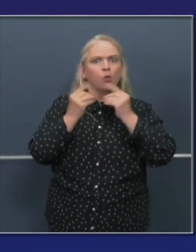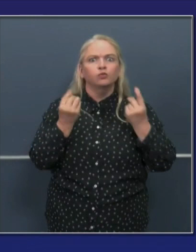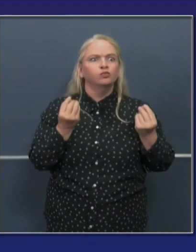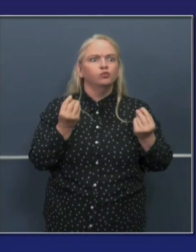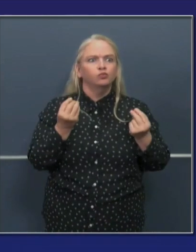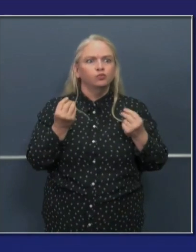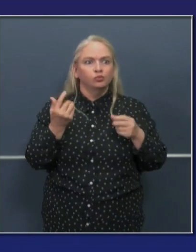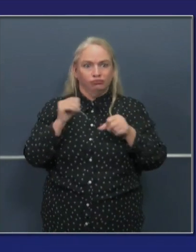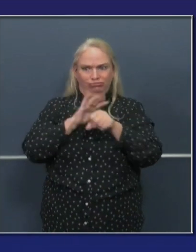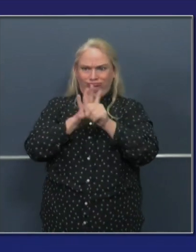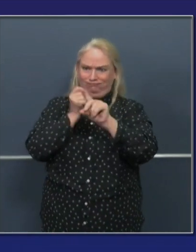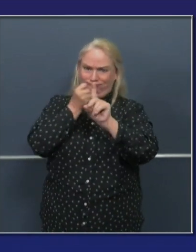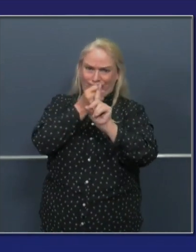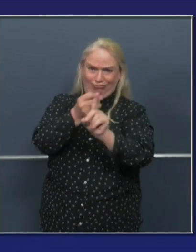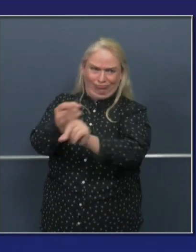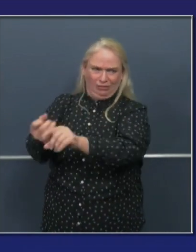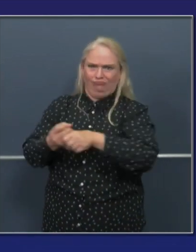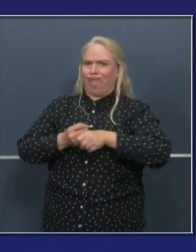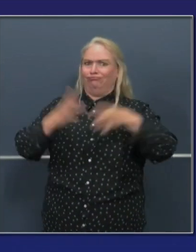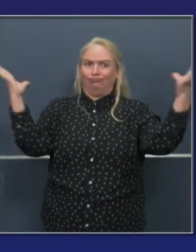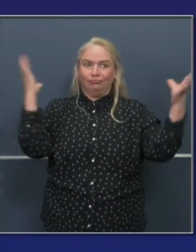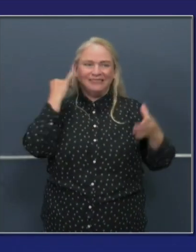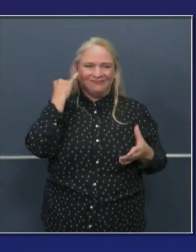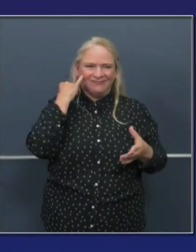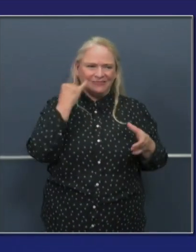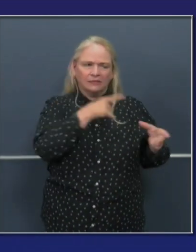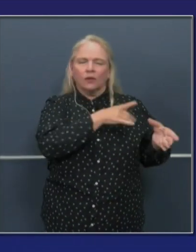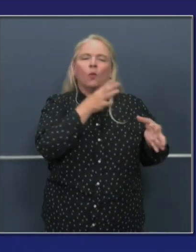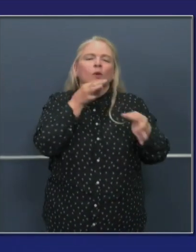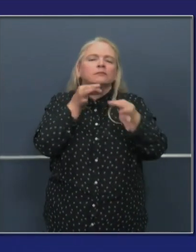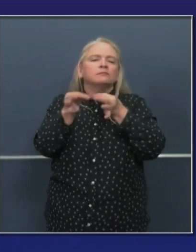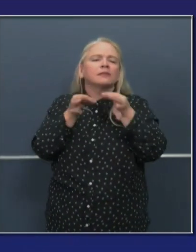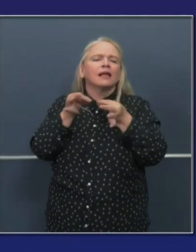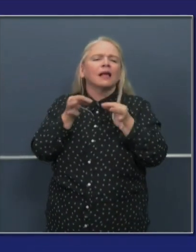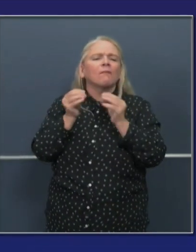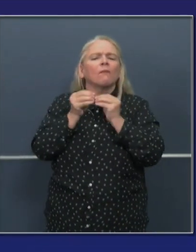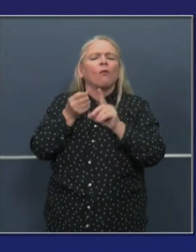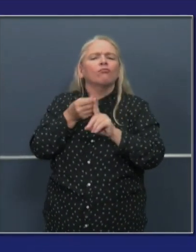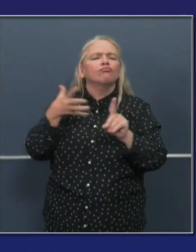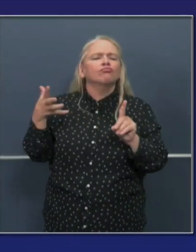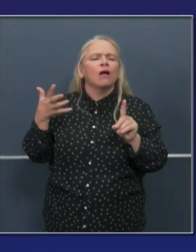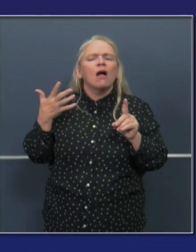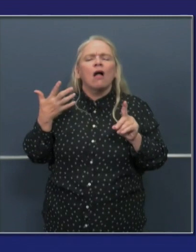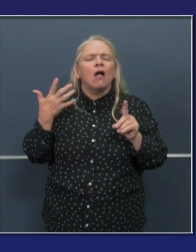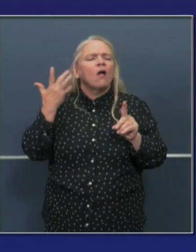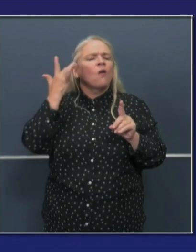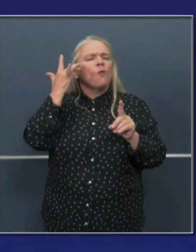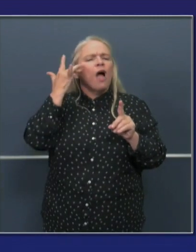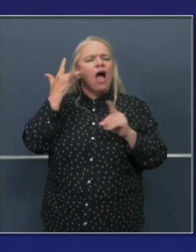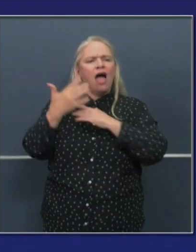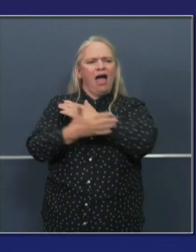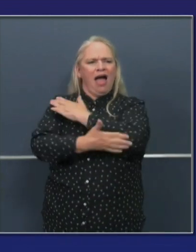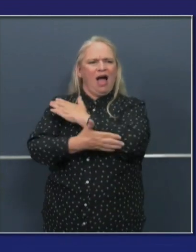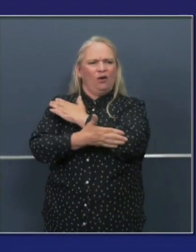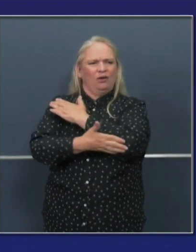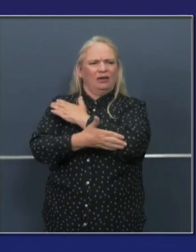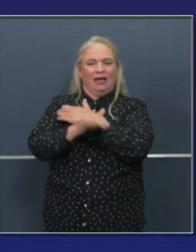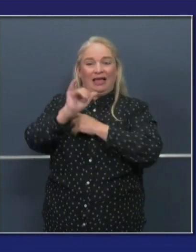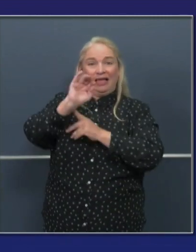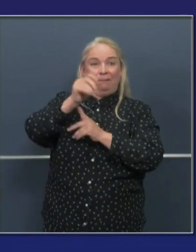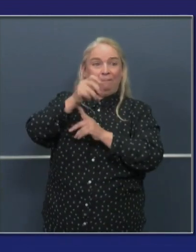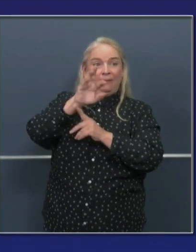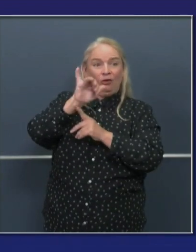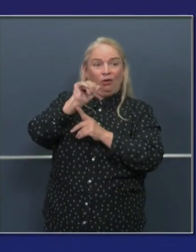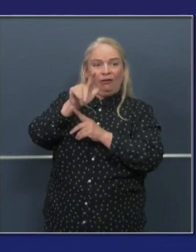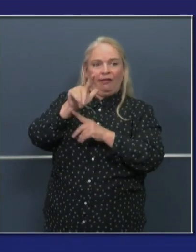explain some of what you've been perhaps reading about, why folks in Imperial County, where we've had to decompress our system by